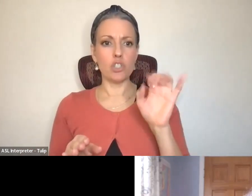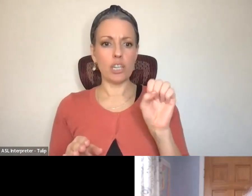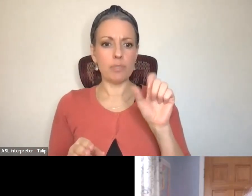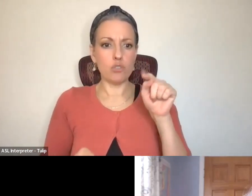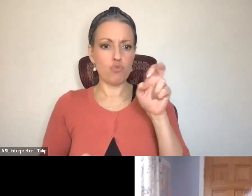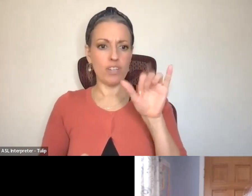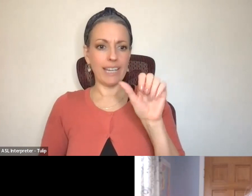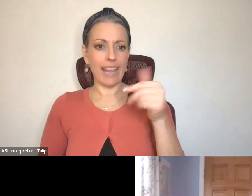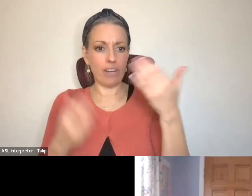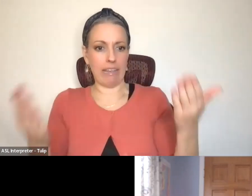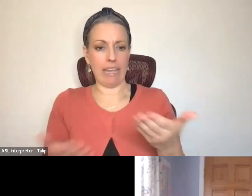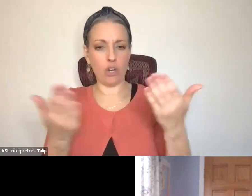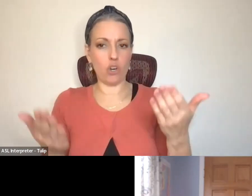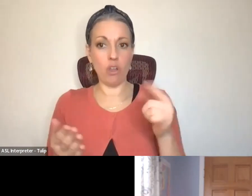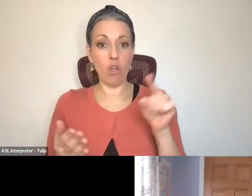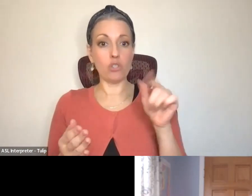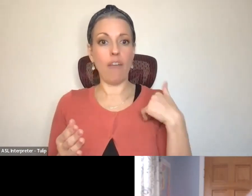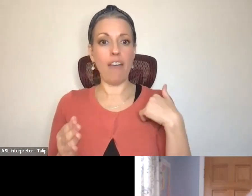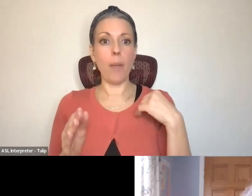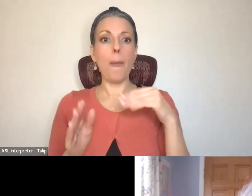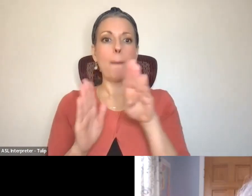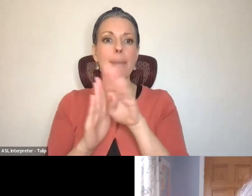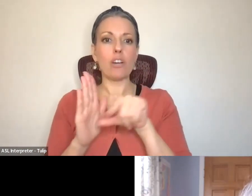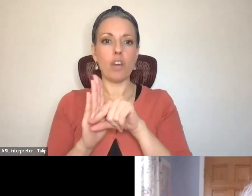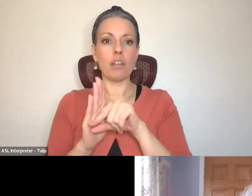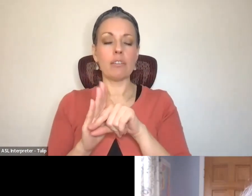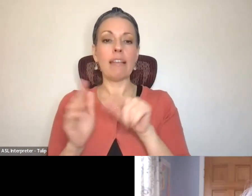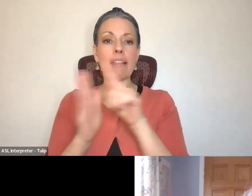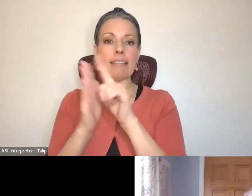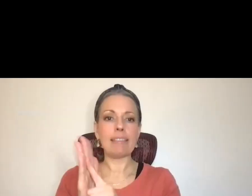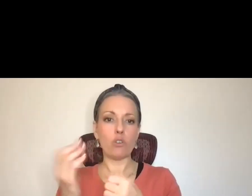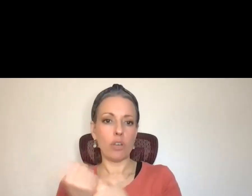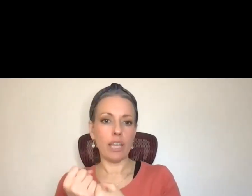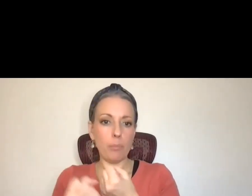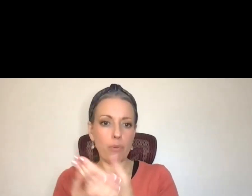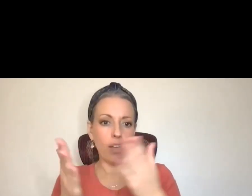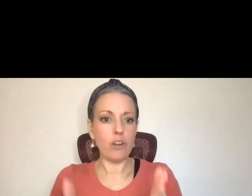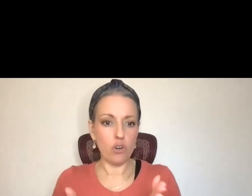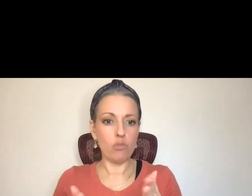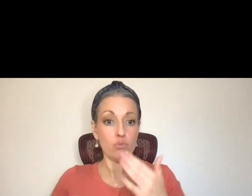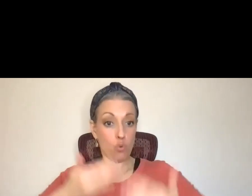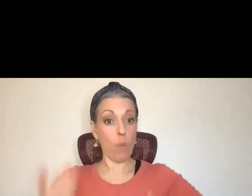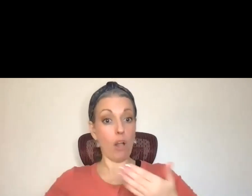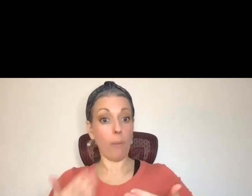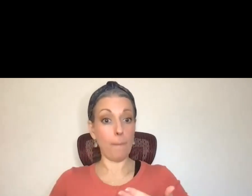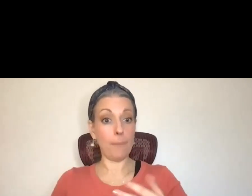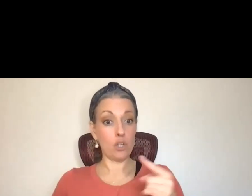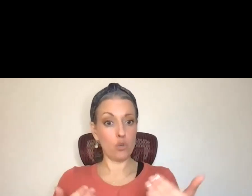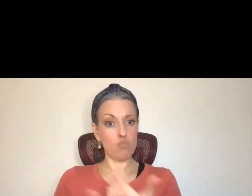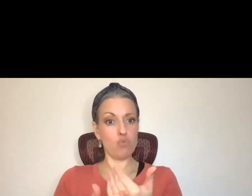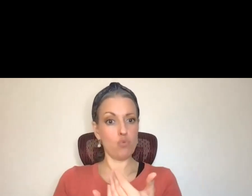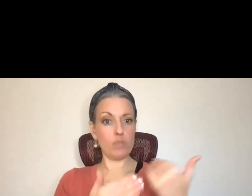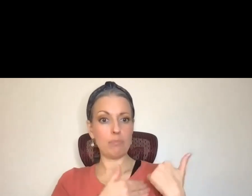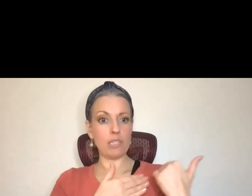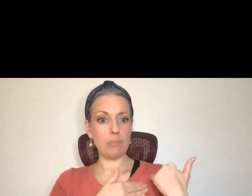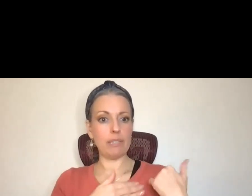who also has a background as a legal aid provider himself. So Jim, welcome in your new role as statewide